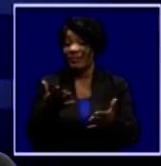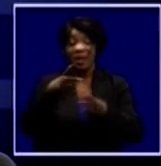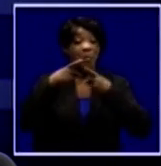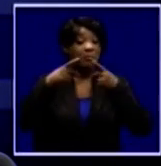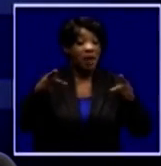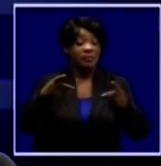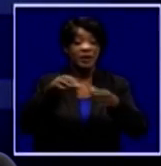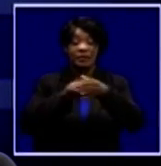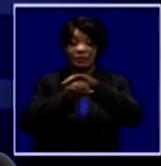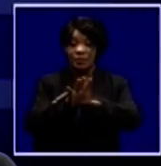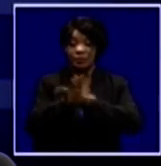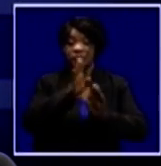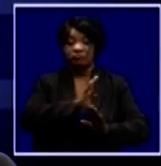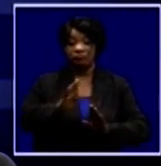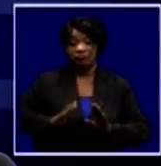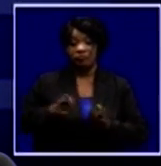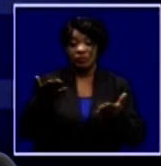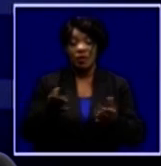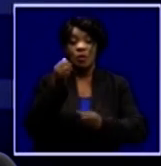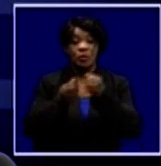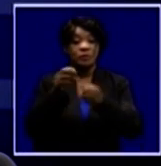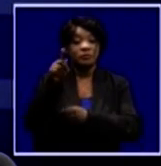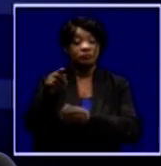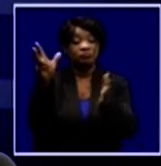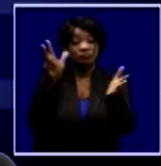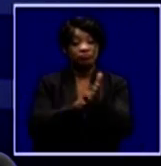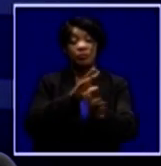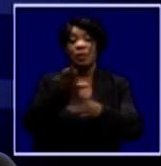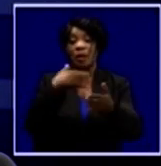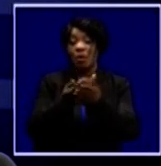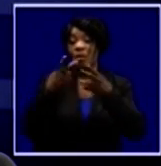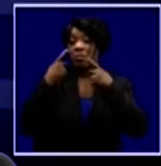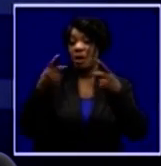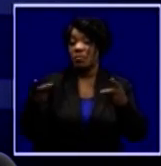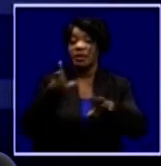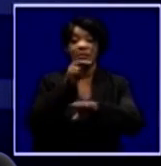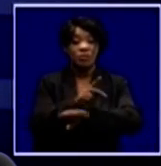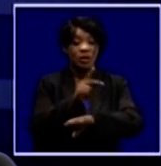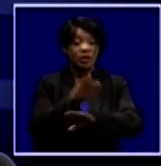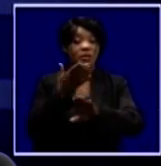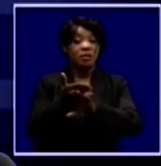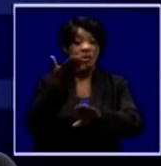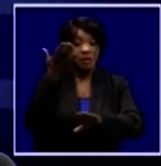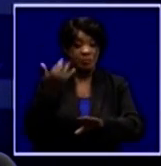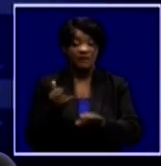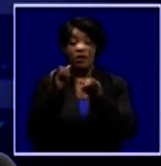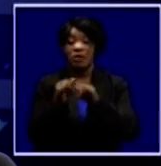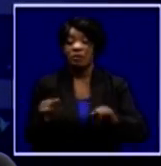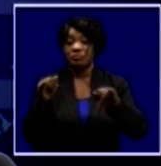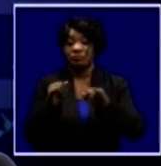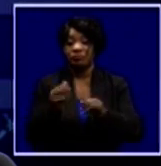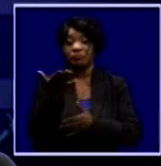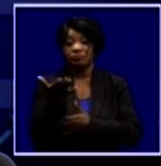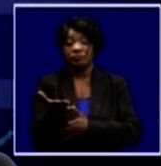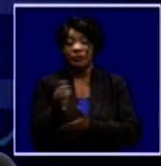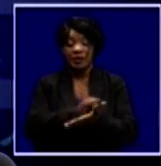public investment board, which will be required to approve all public investment projects before their implementation. This